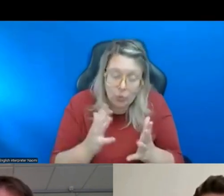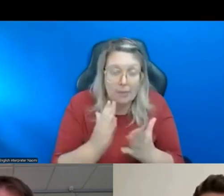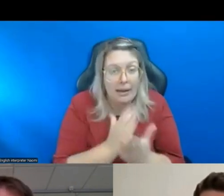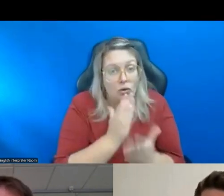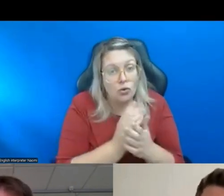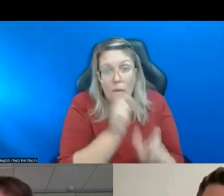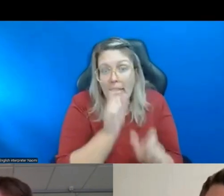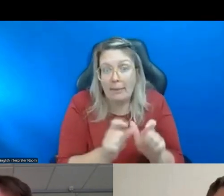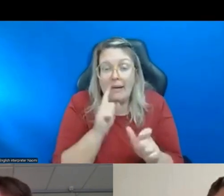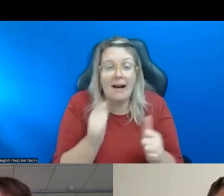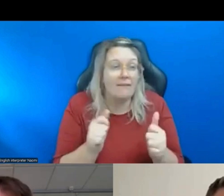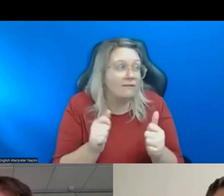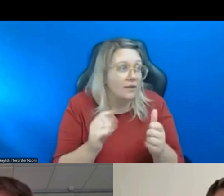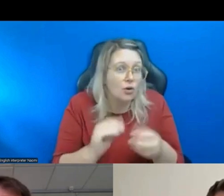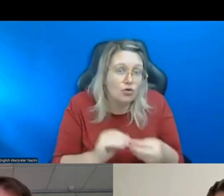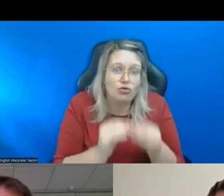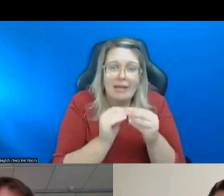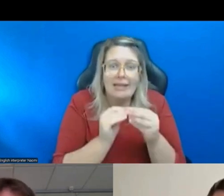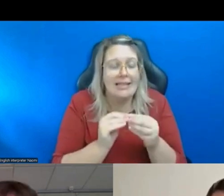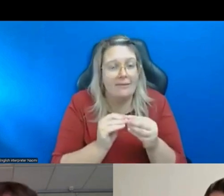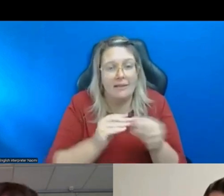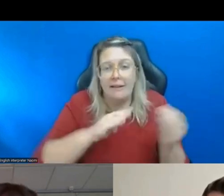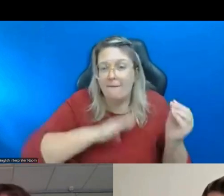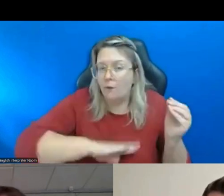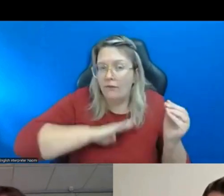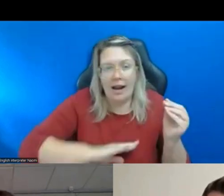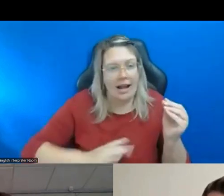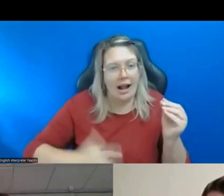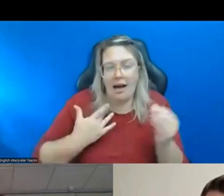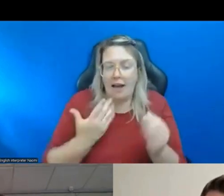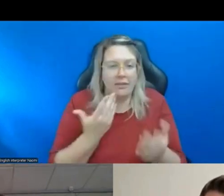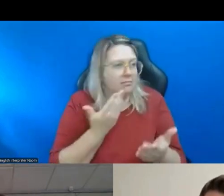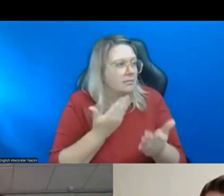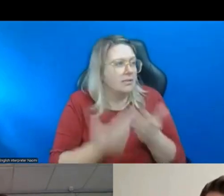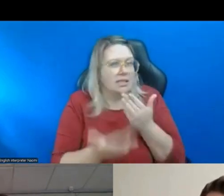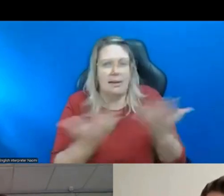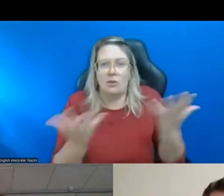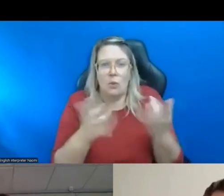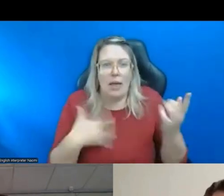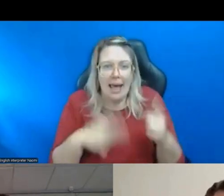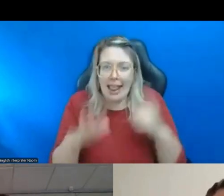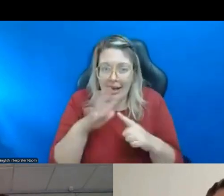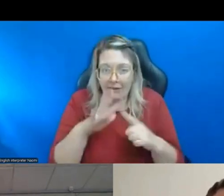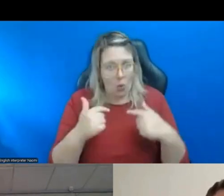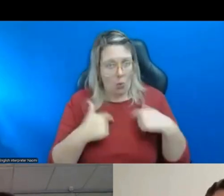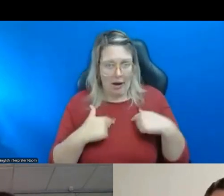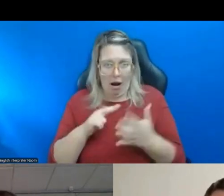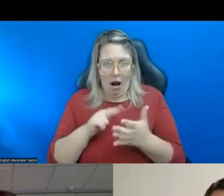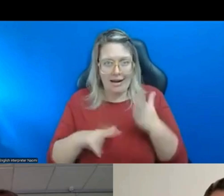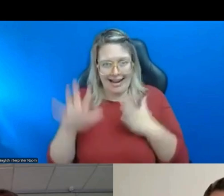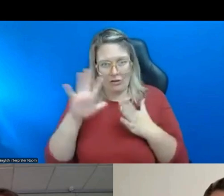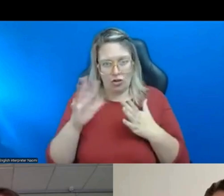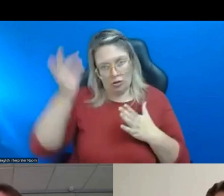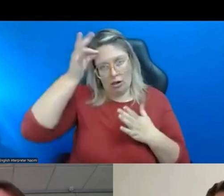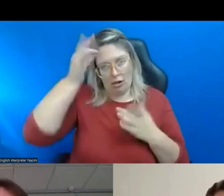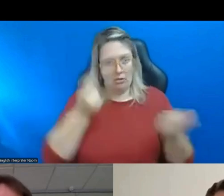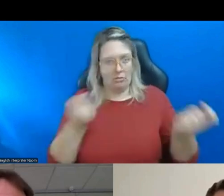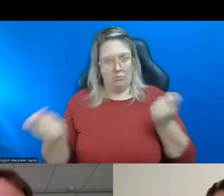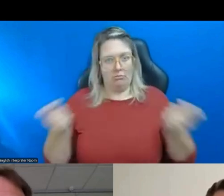they live remains. We are a national development agency, and that is important to us. And national means we take the whole